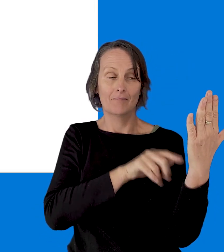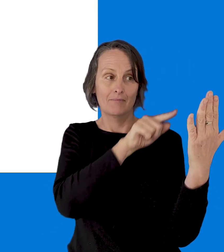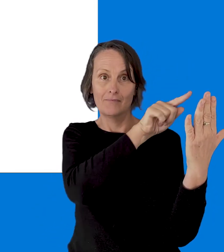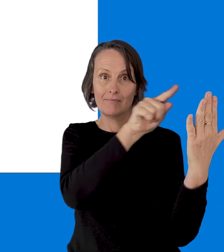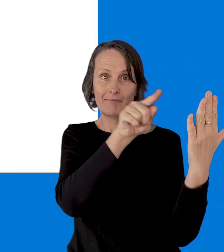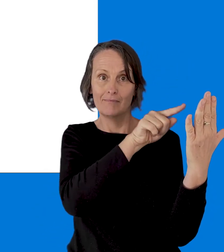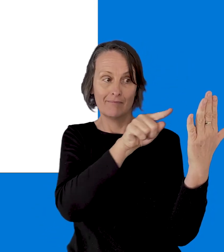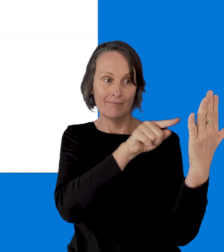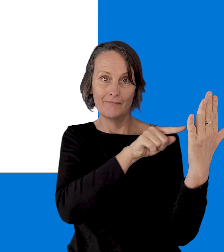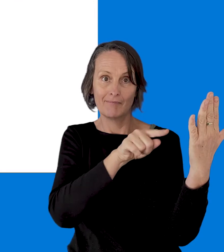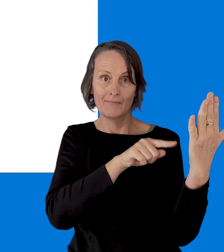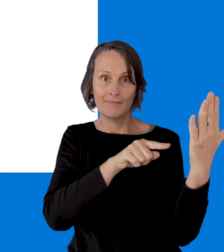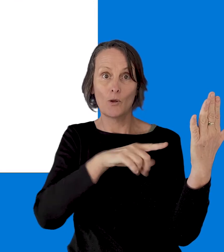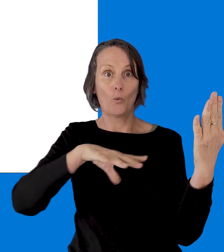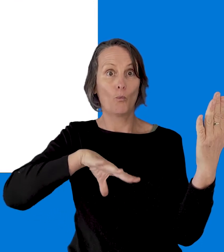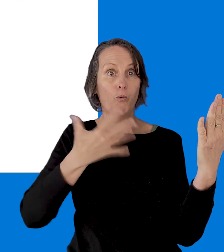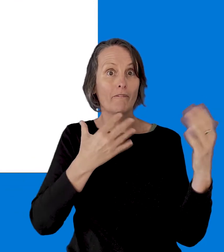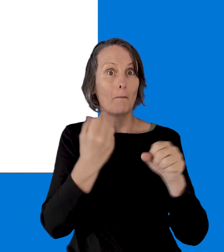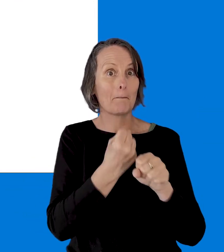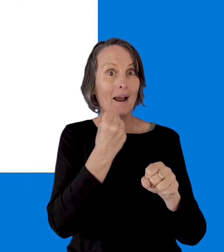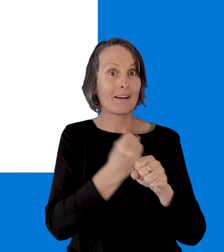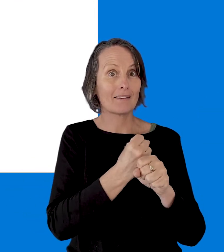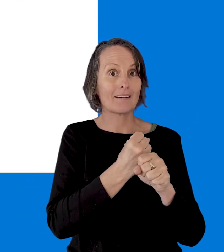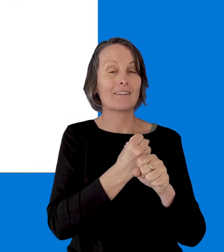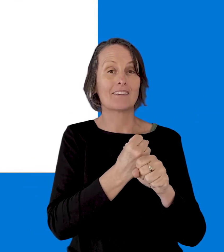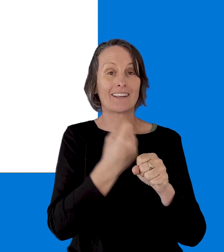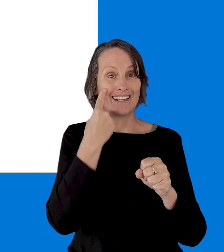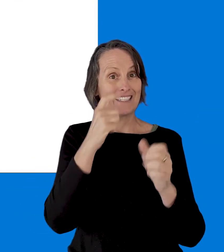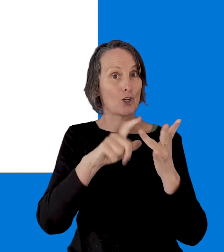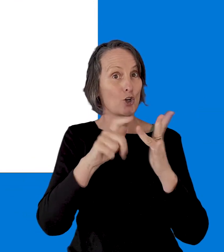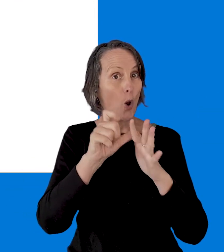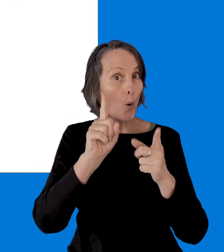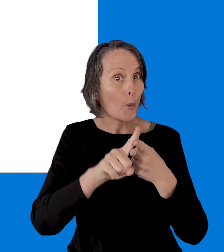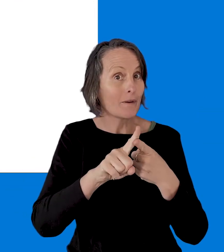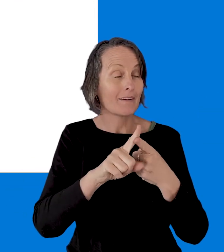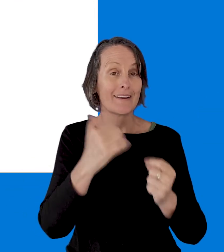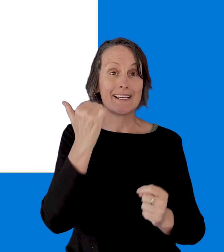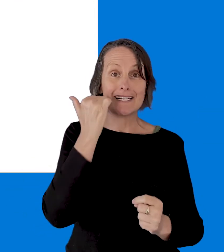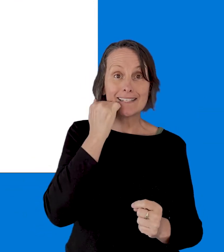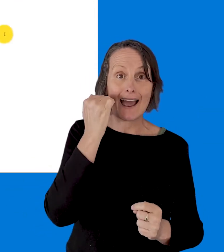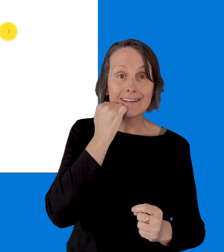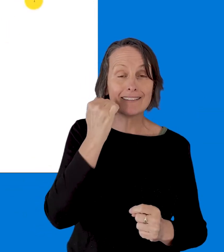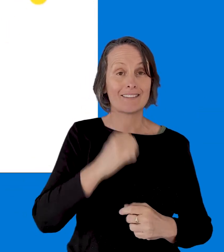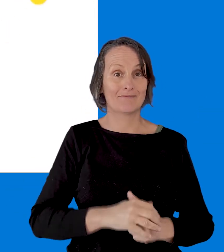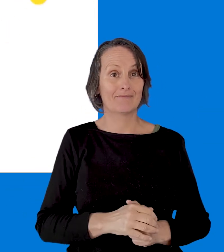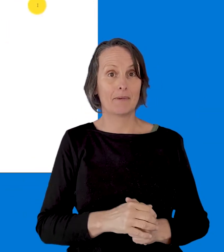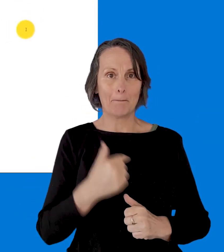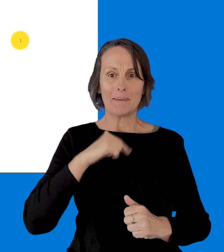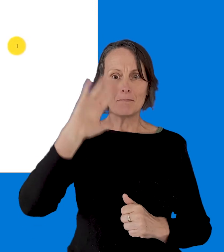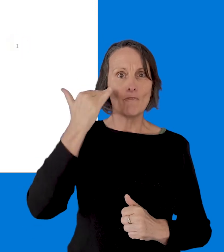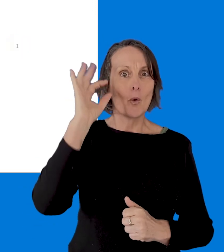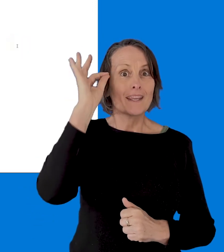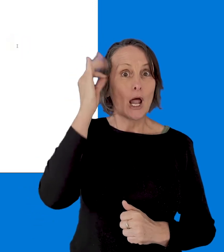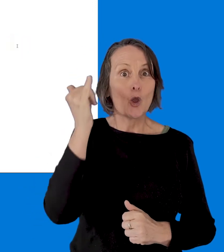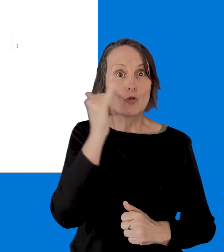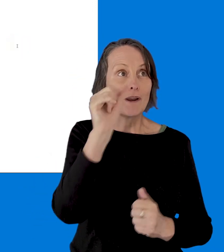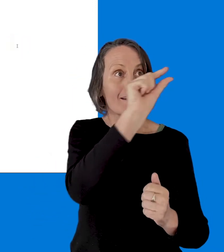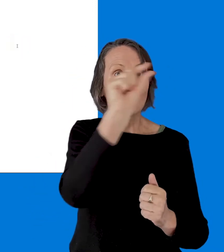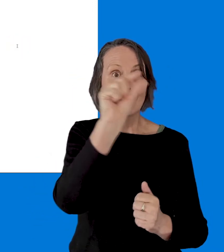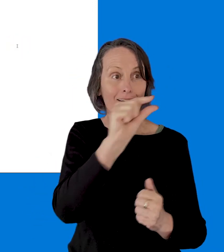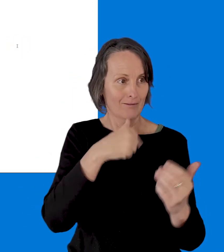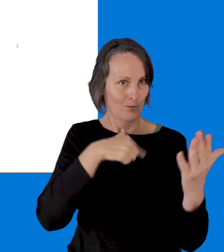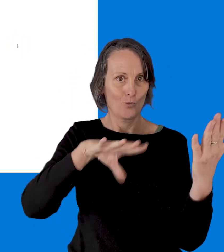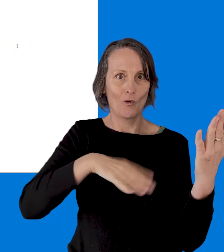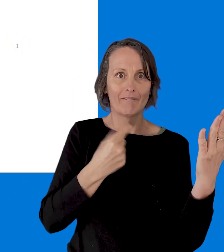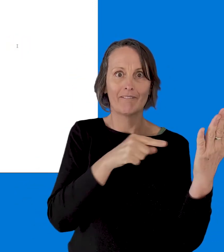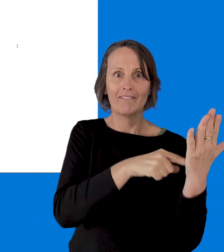it has the join code, the transcript, the date. It even captures all the highlights that I made when it was over there in the captions pane.